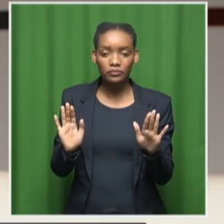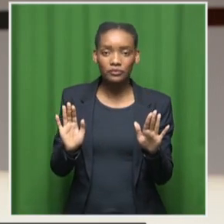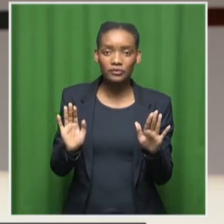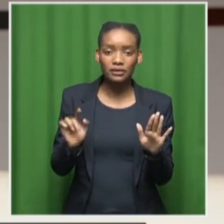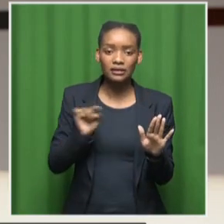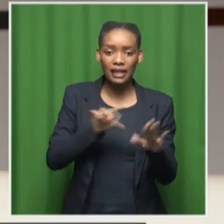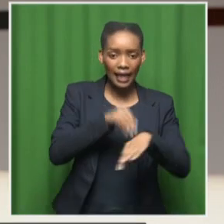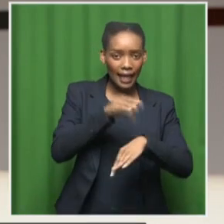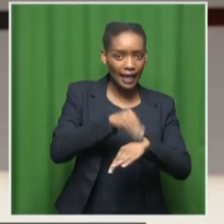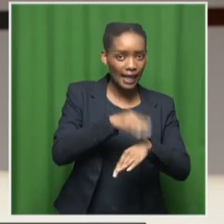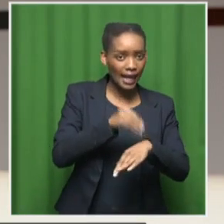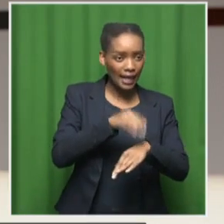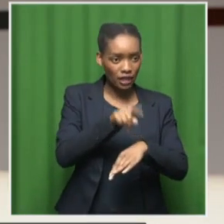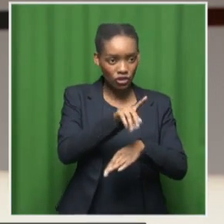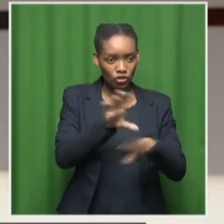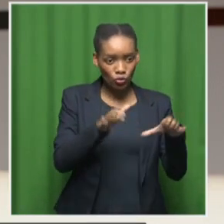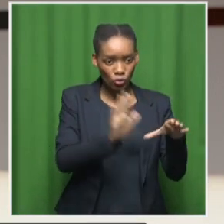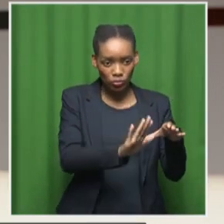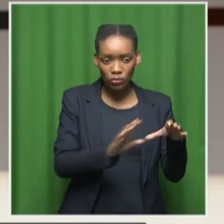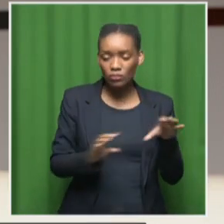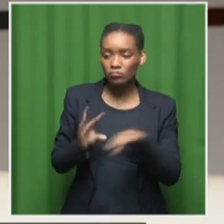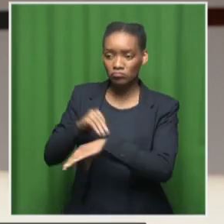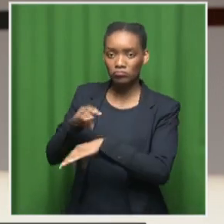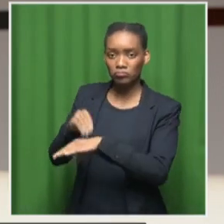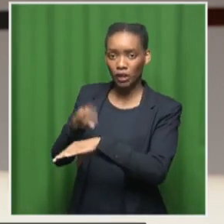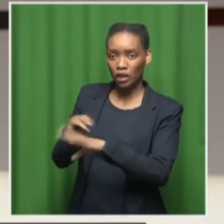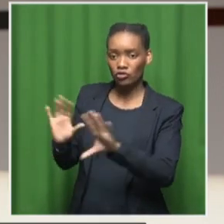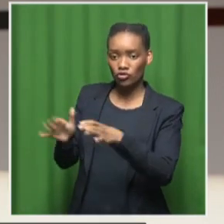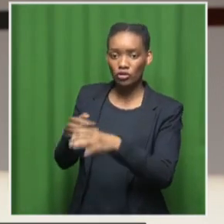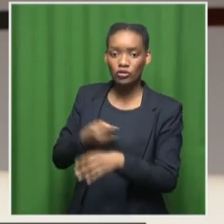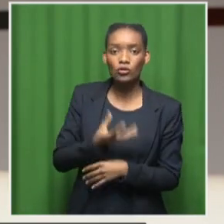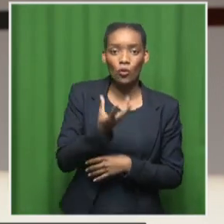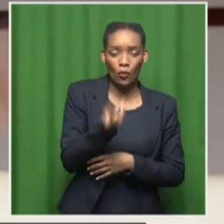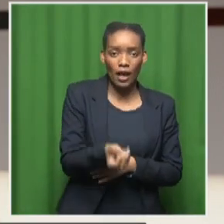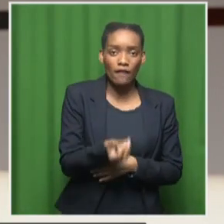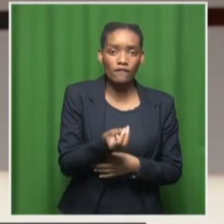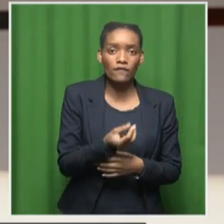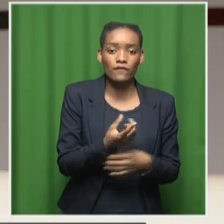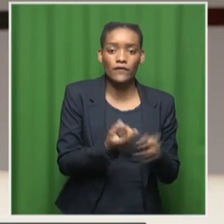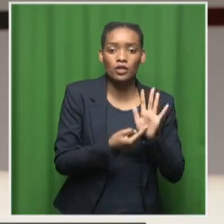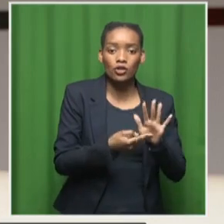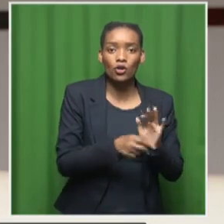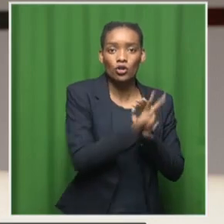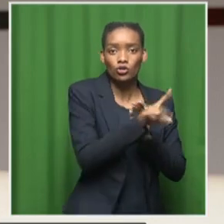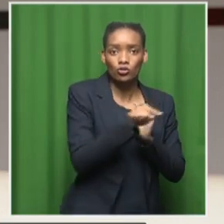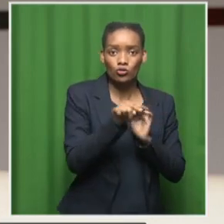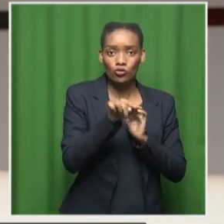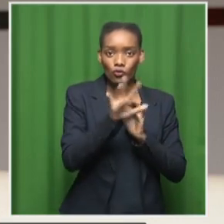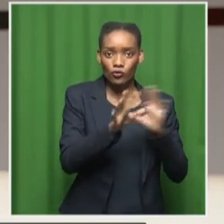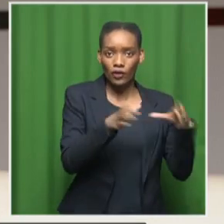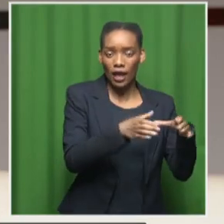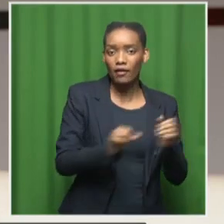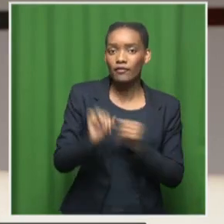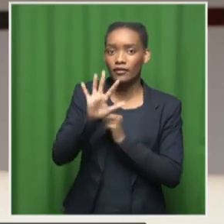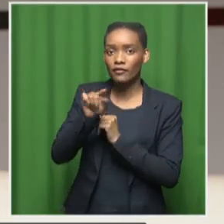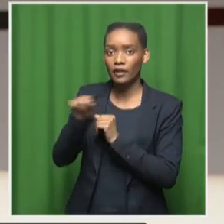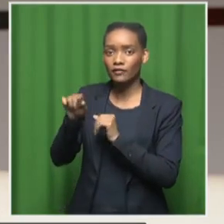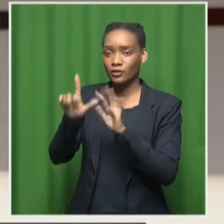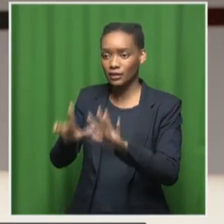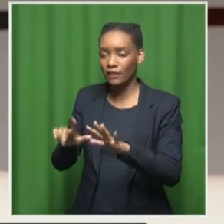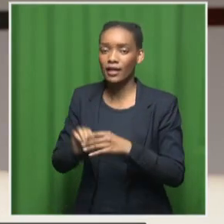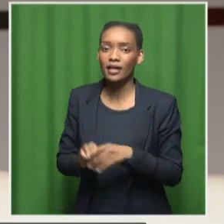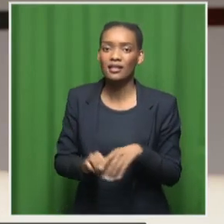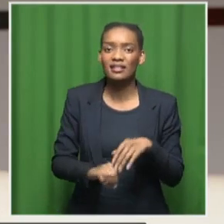what age group are these shows speaking to? So we have shows specifically for children like 2 to 5 years old, then 5 to 7, then 10 to